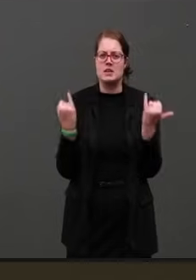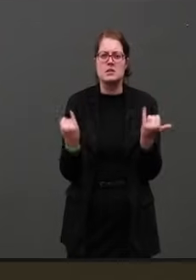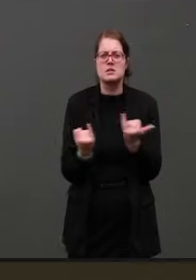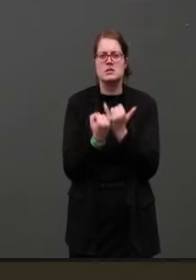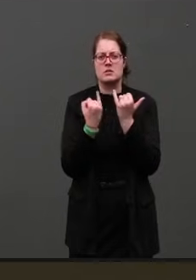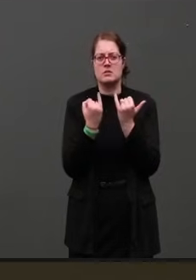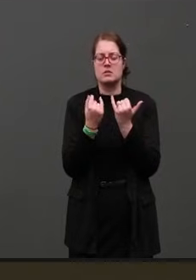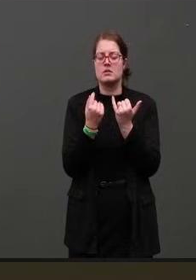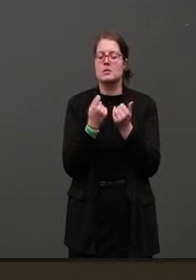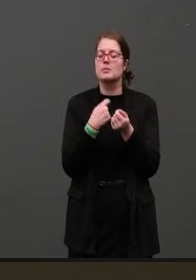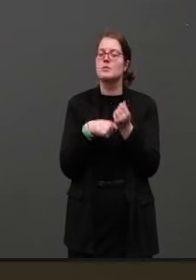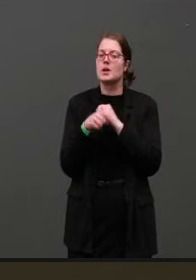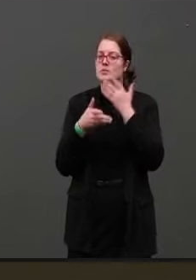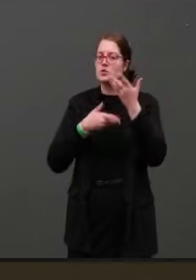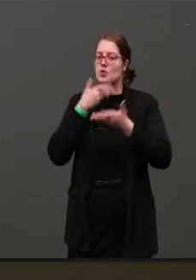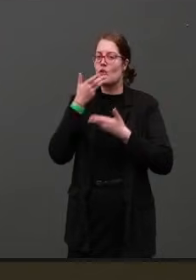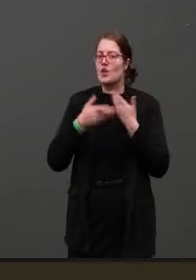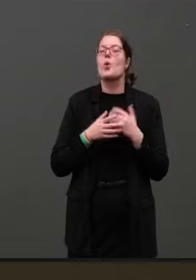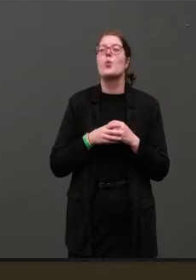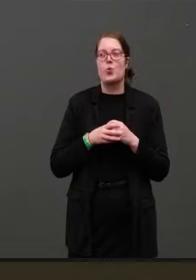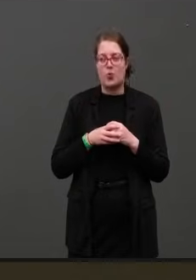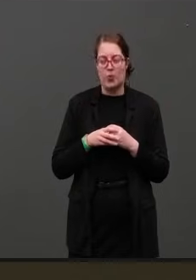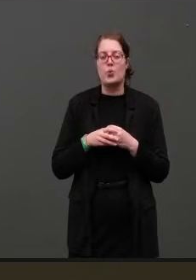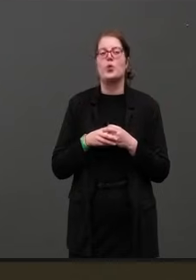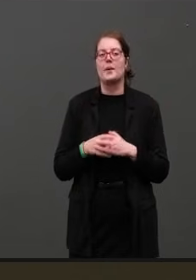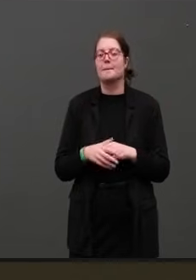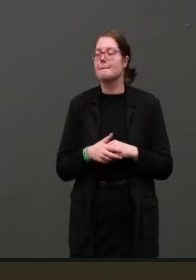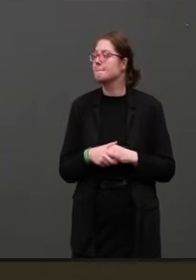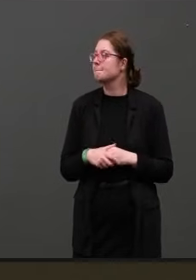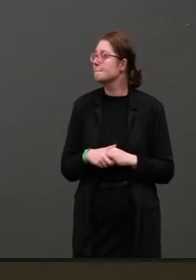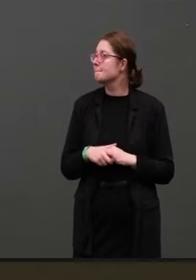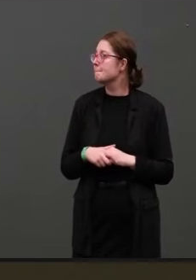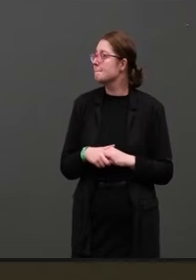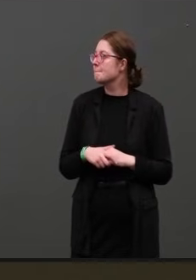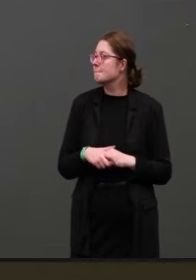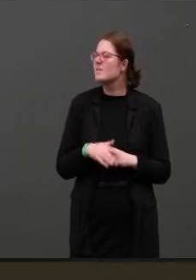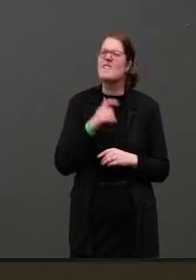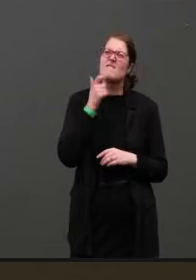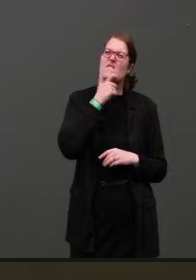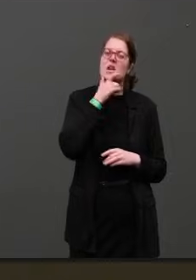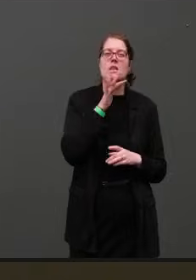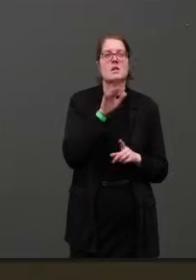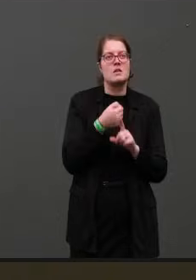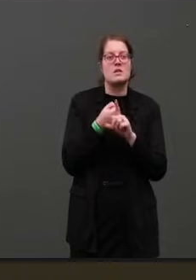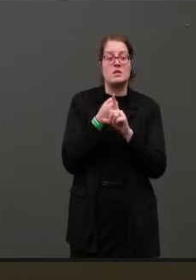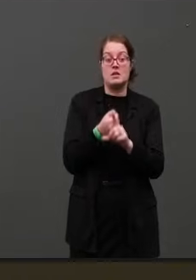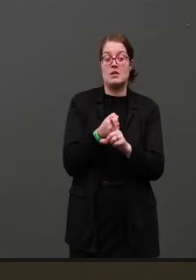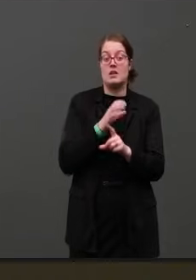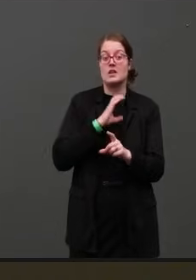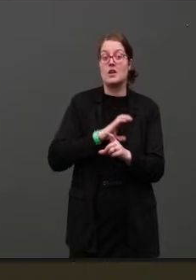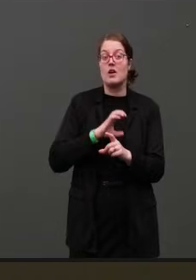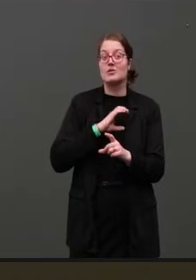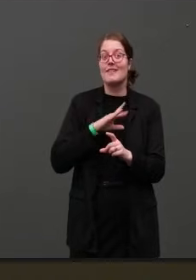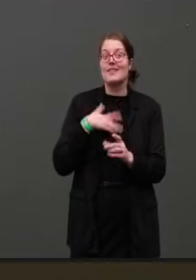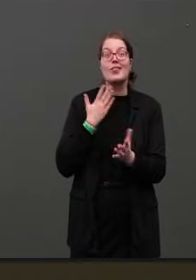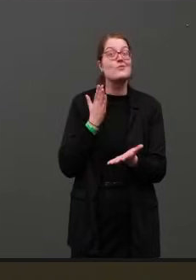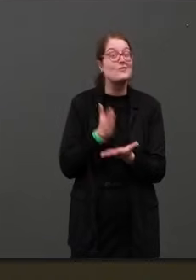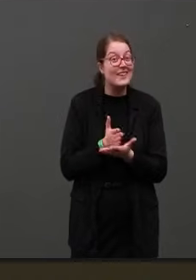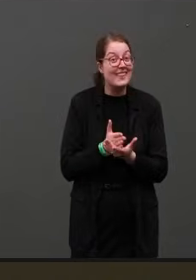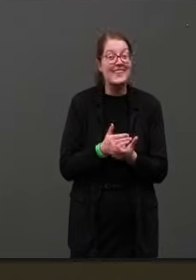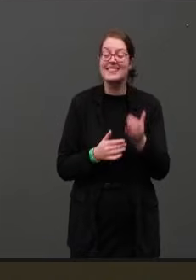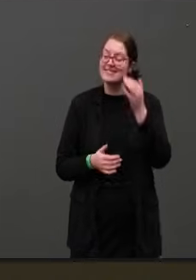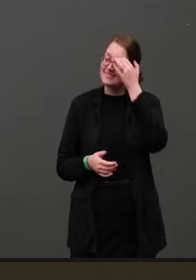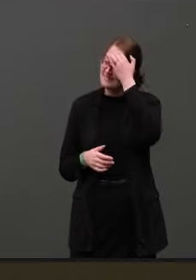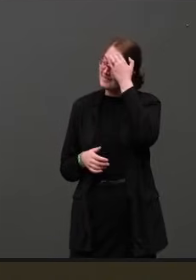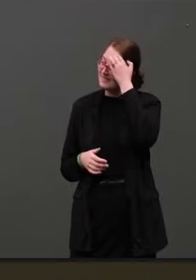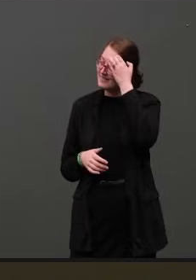story interesting. They also, in a funny way, can reinforce making a character feel real. I mean, hands up